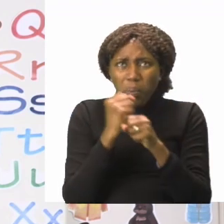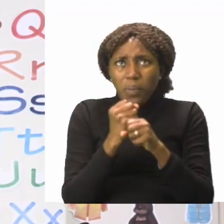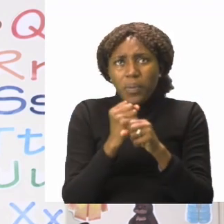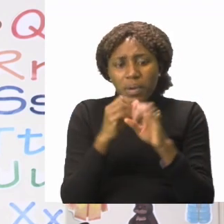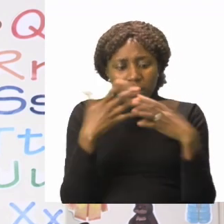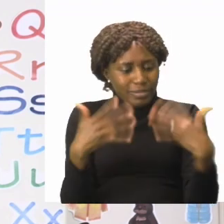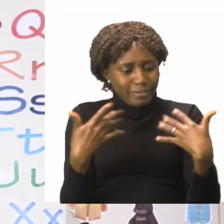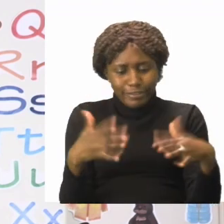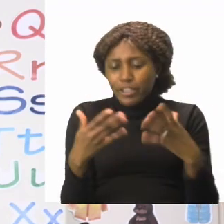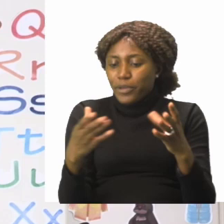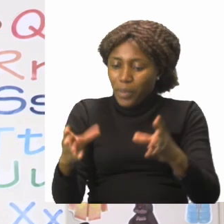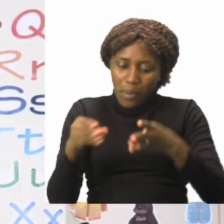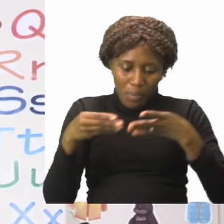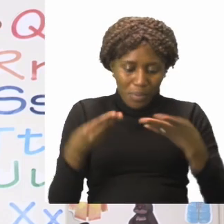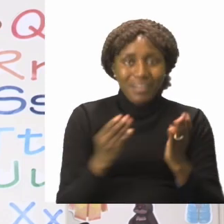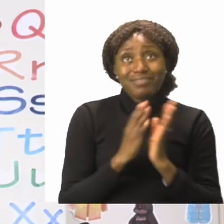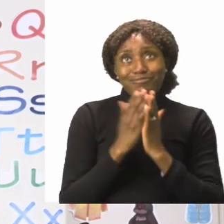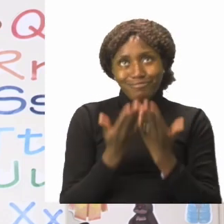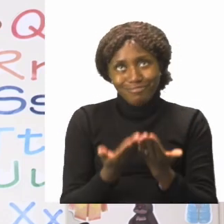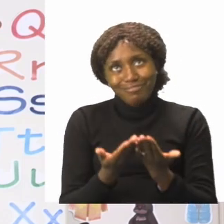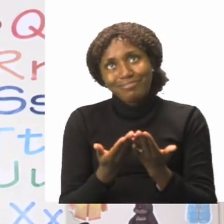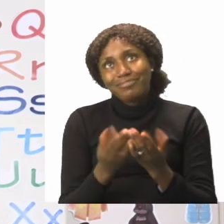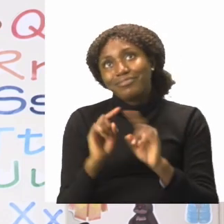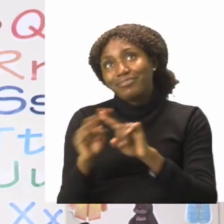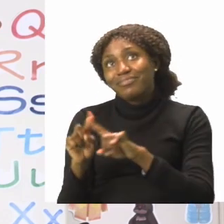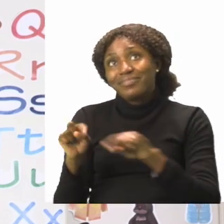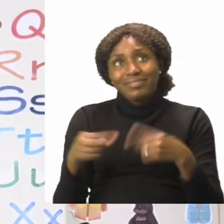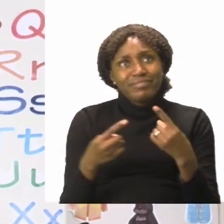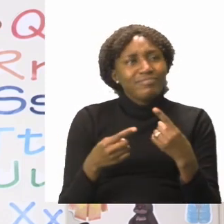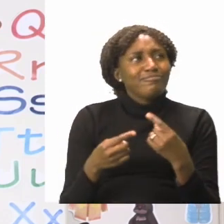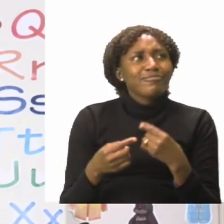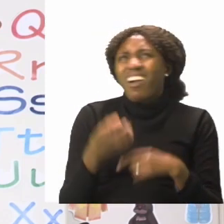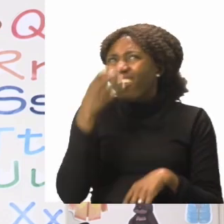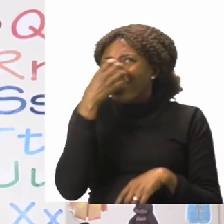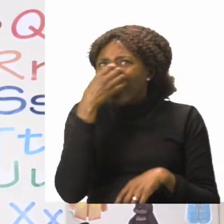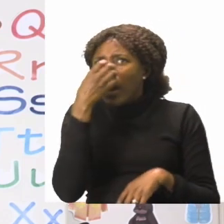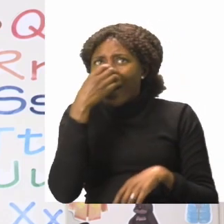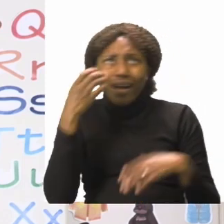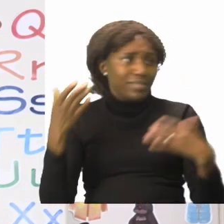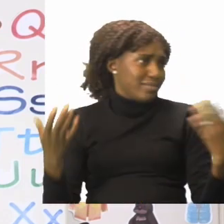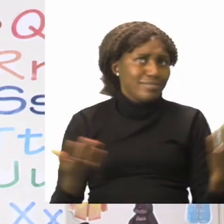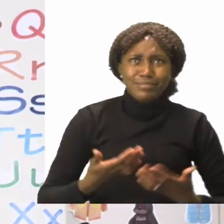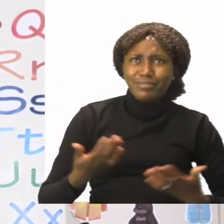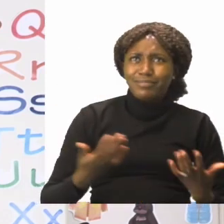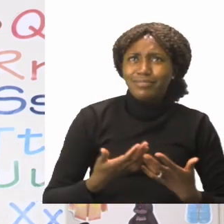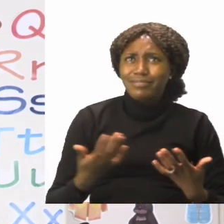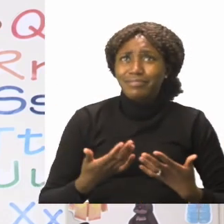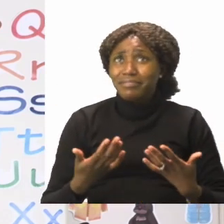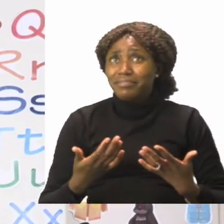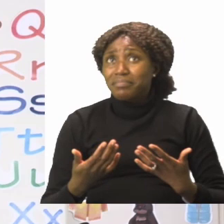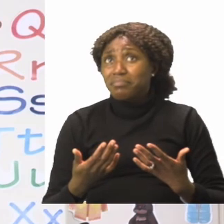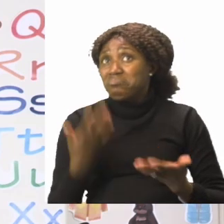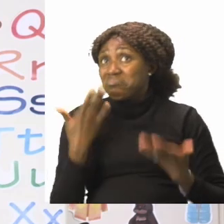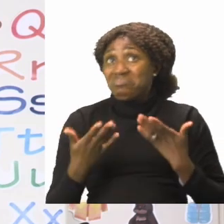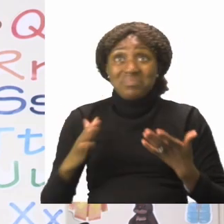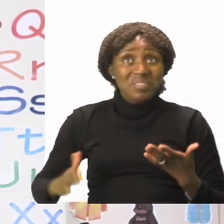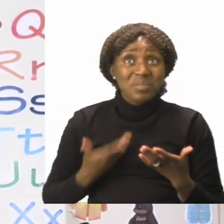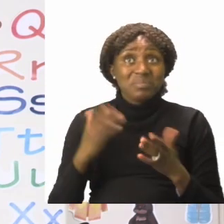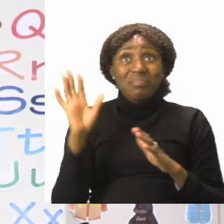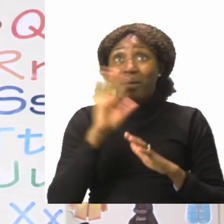touch anything else. I'm sure our friend Zoshi has arrived, and I think he wants to say goodbye to